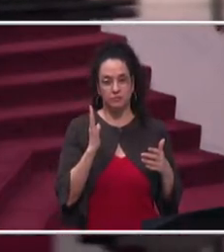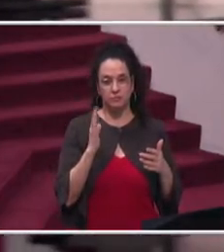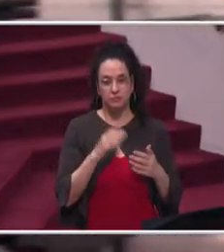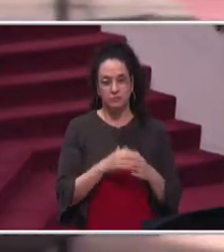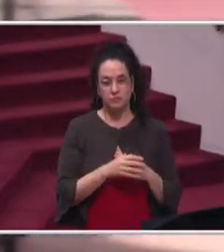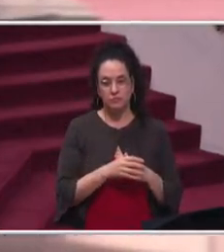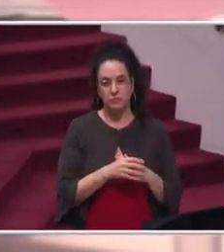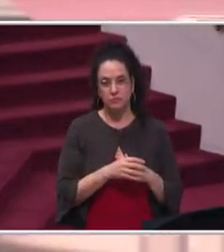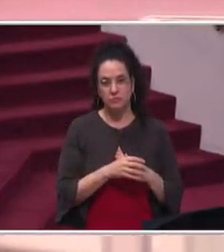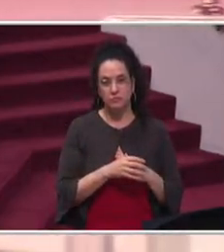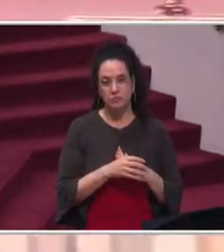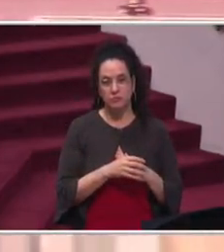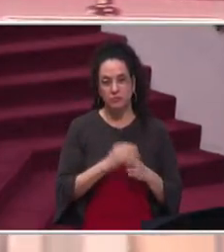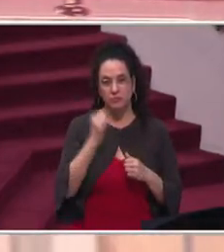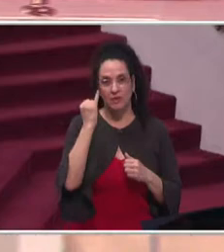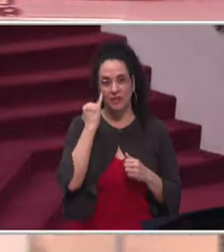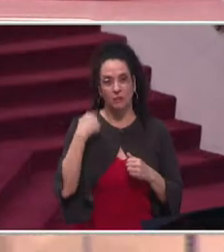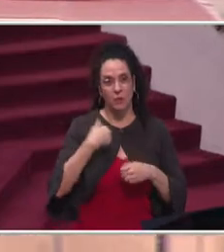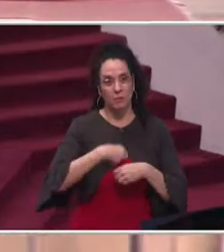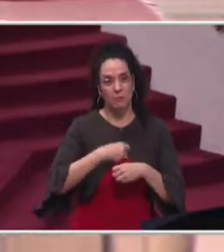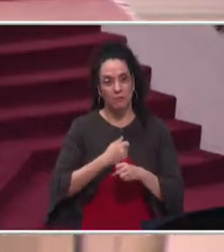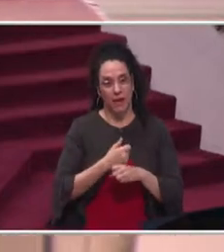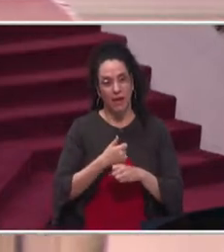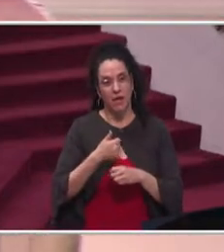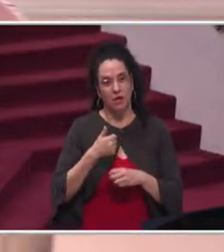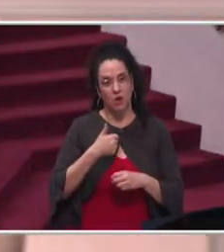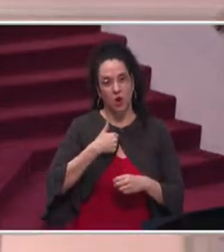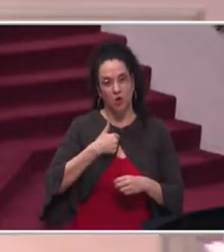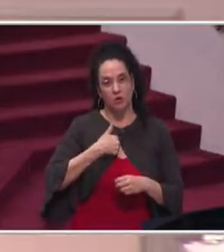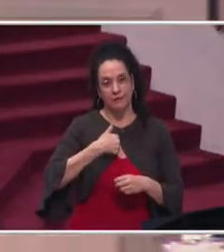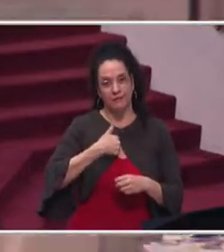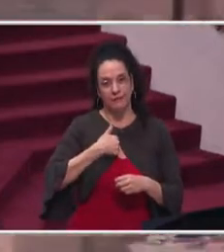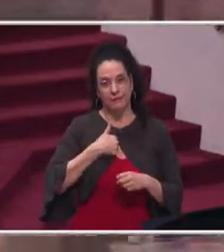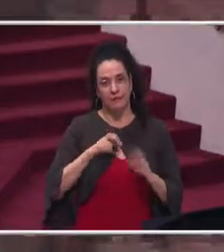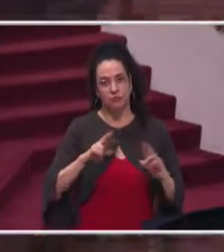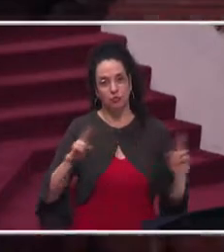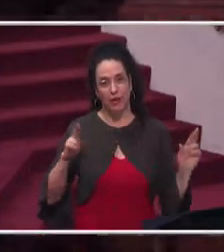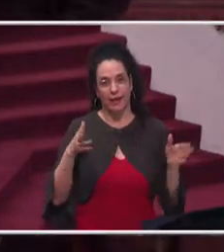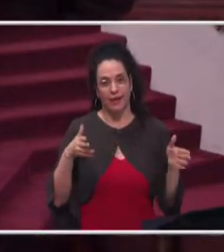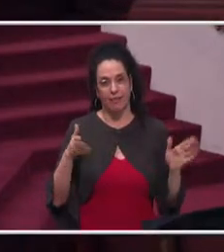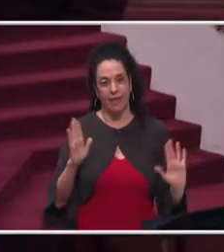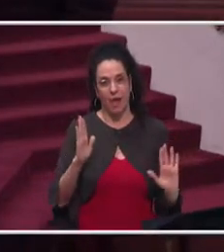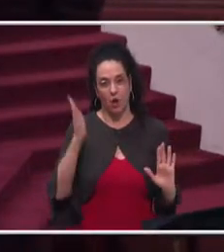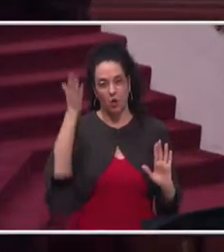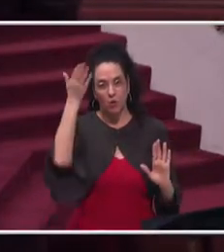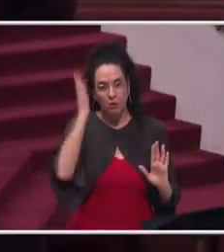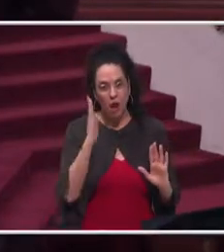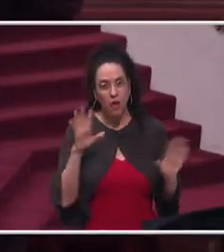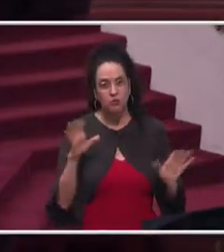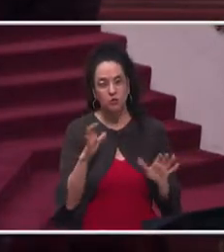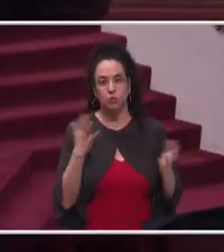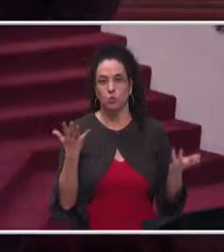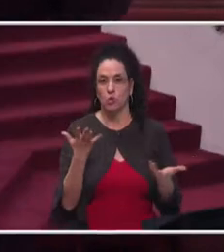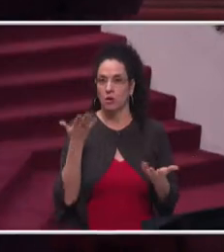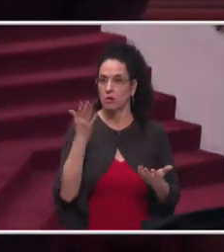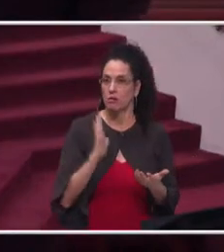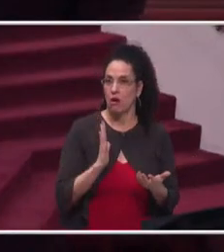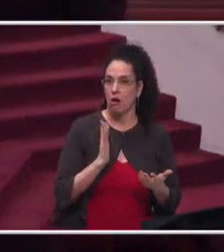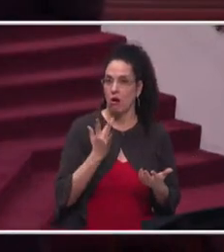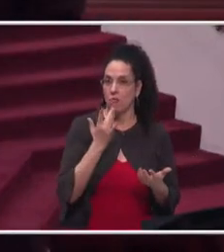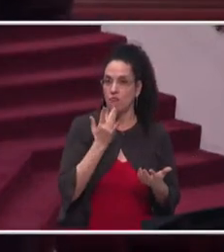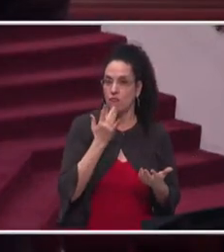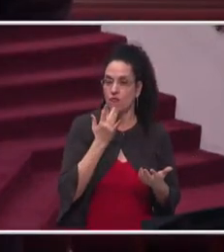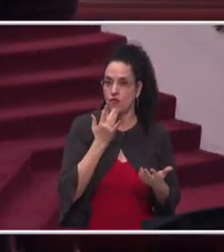if we make ourselves vulnerable and allow God to do in us what God wants to do that